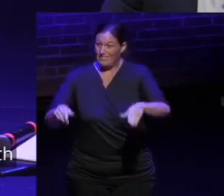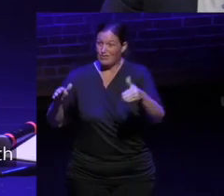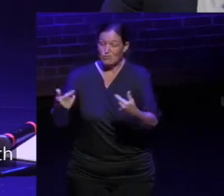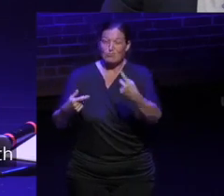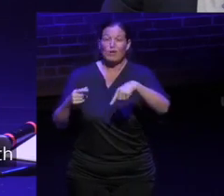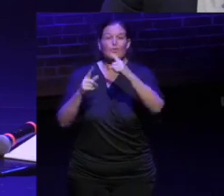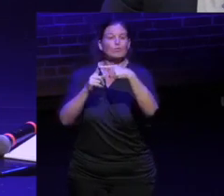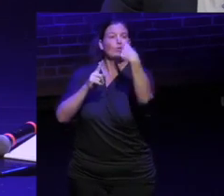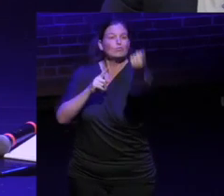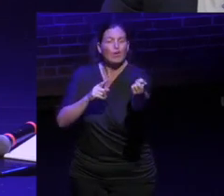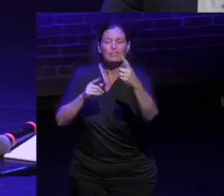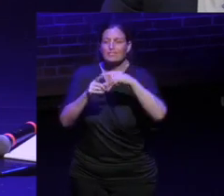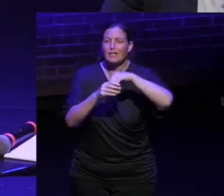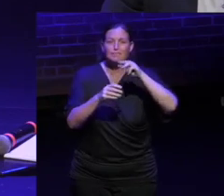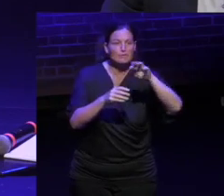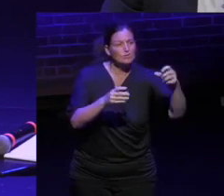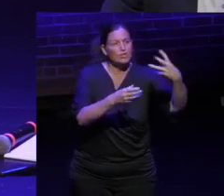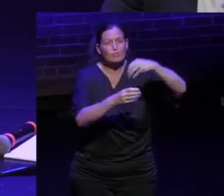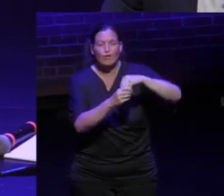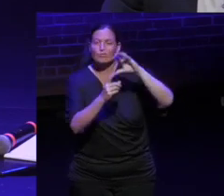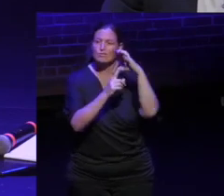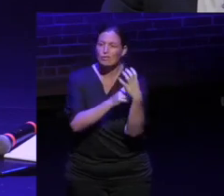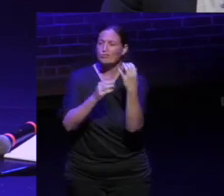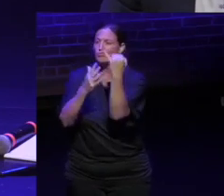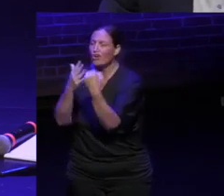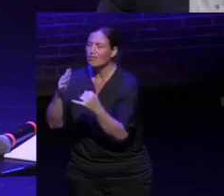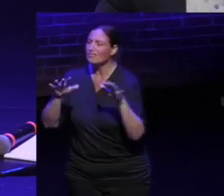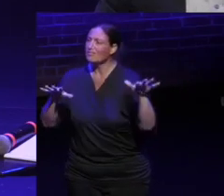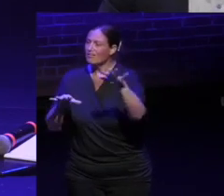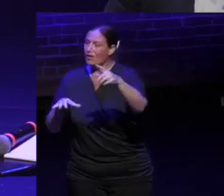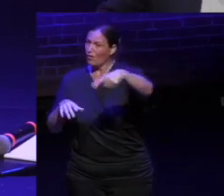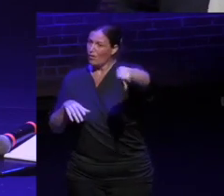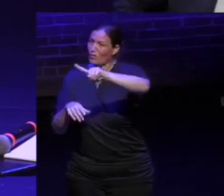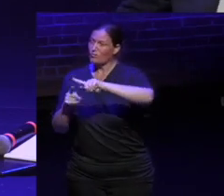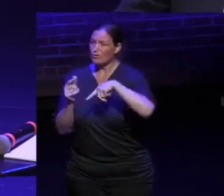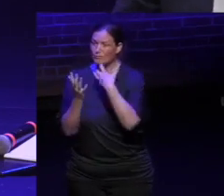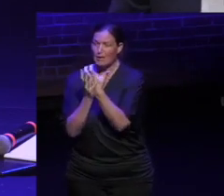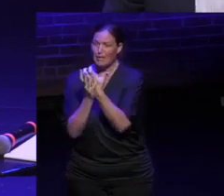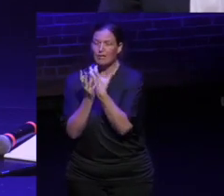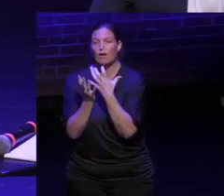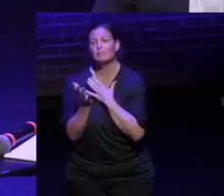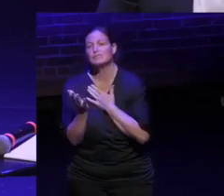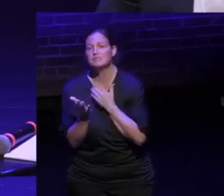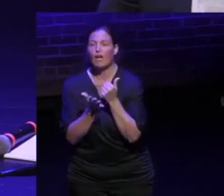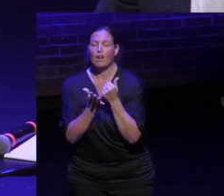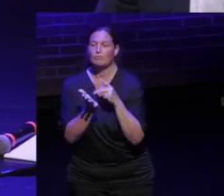outside across the Commonwealth who are involved in arts and culture and music should be begging for grants from the state. It should be